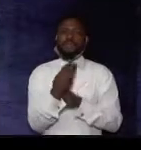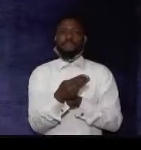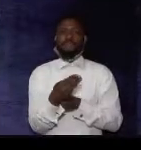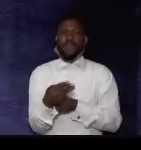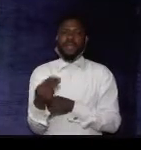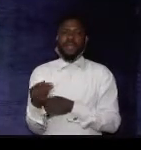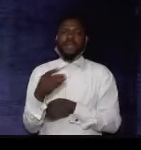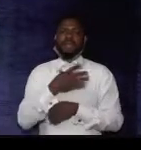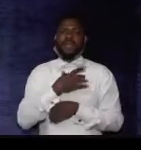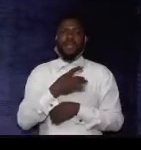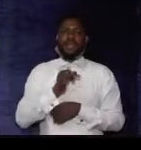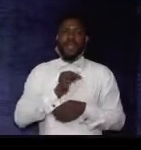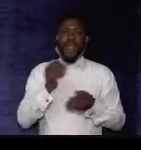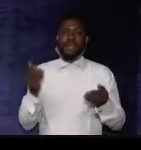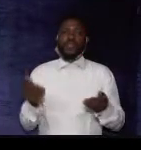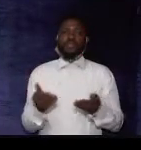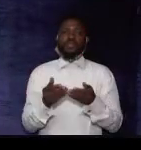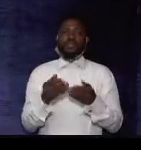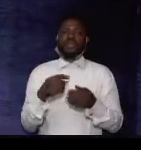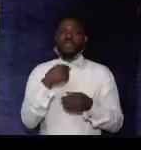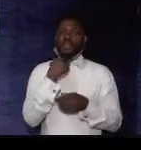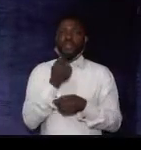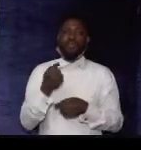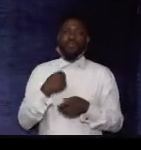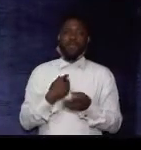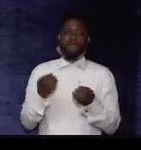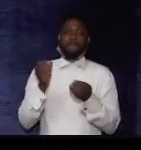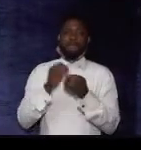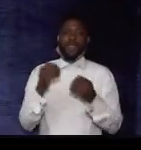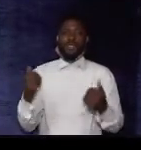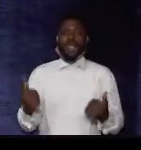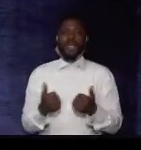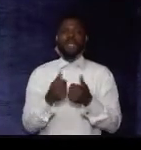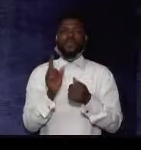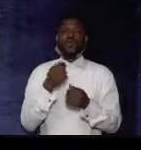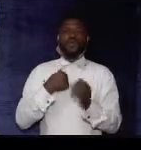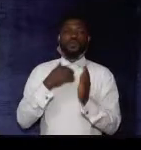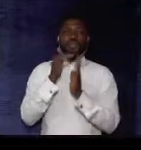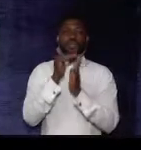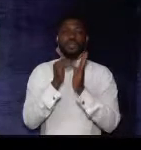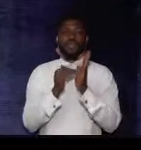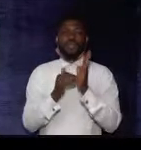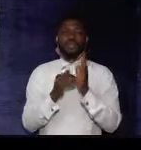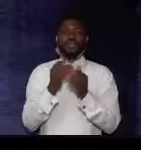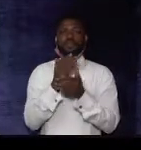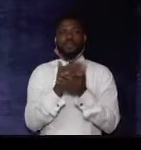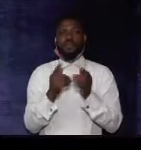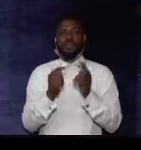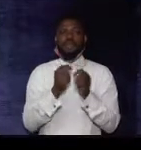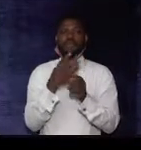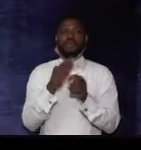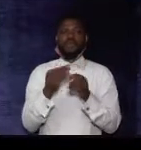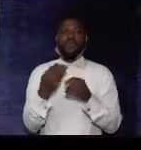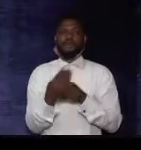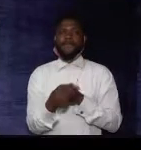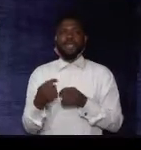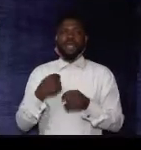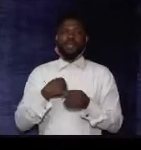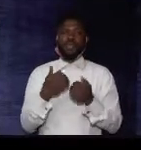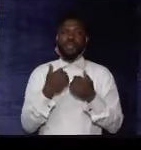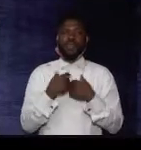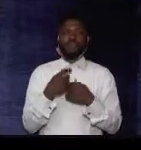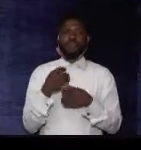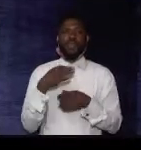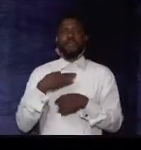about materials. And I introduced 10 Me More Challenge, where we listed the types of materials we